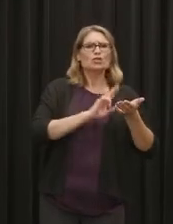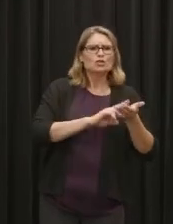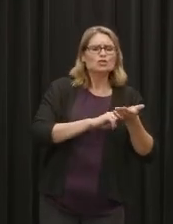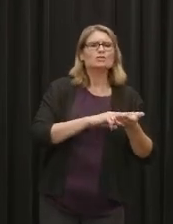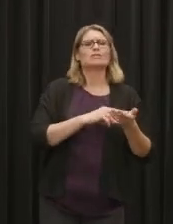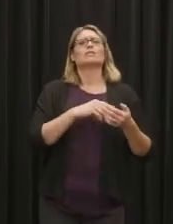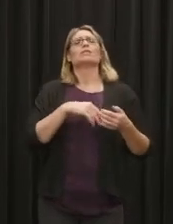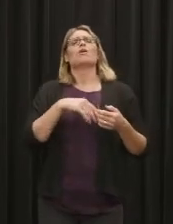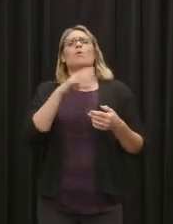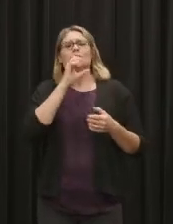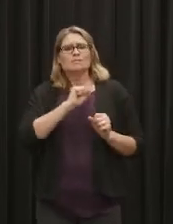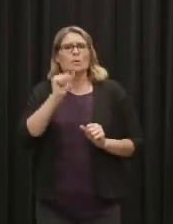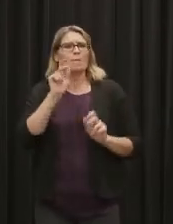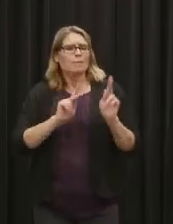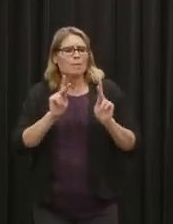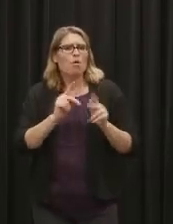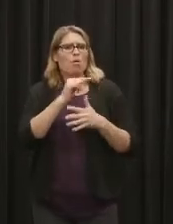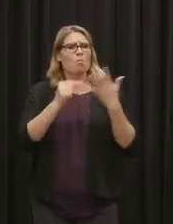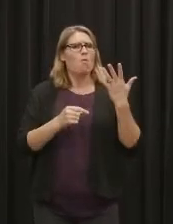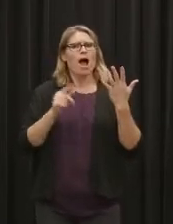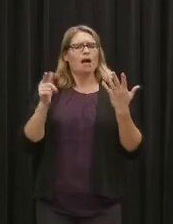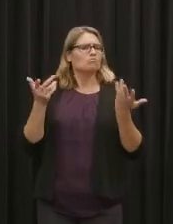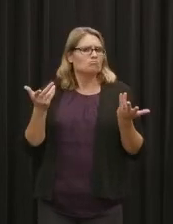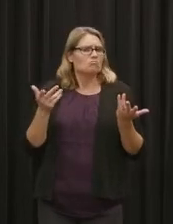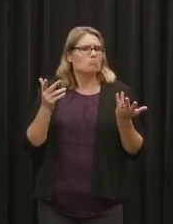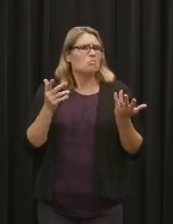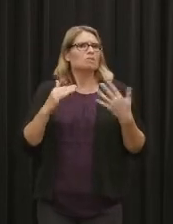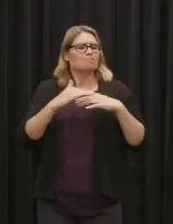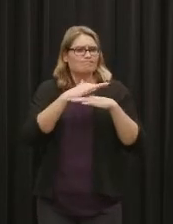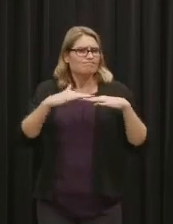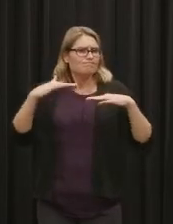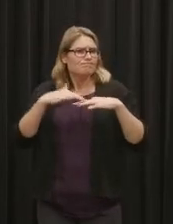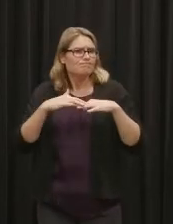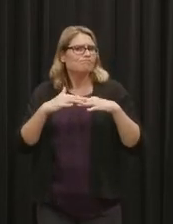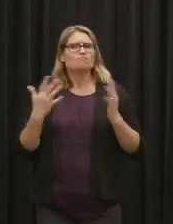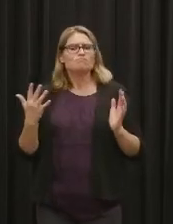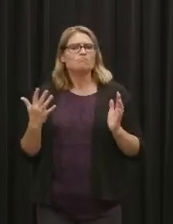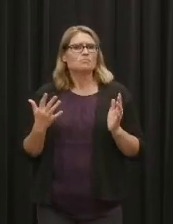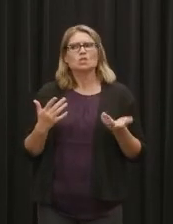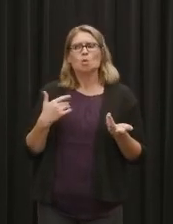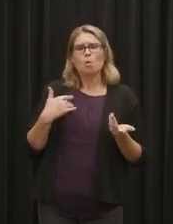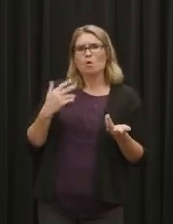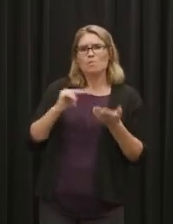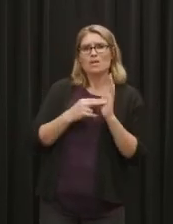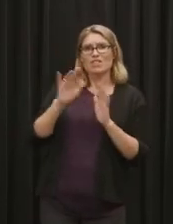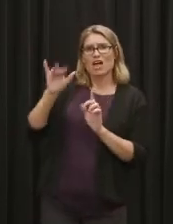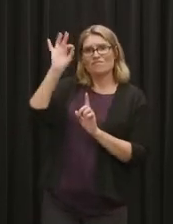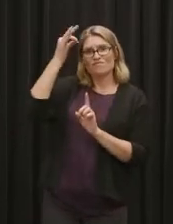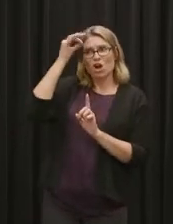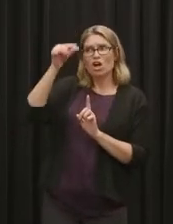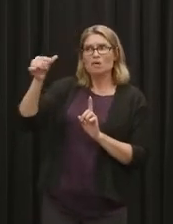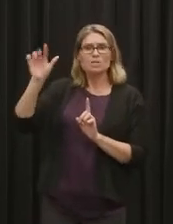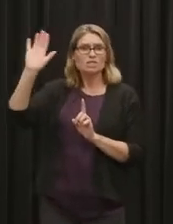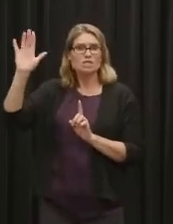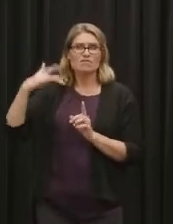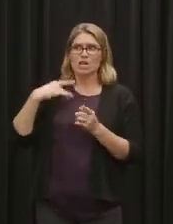of vaccine recipients. Does it differ at all from the advice you got from the federal government?